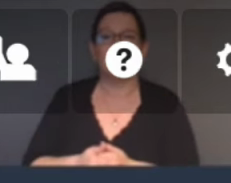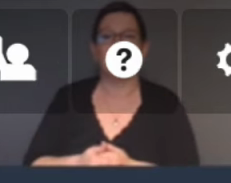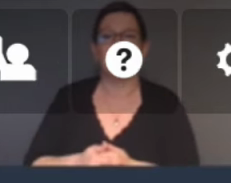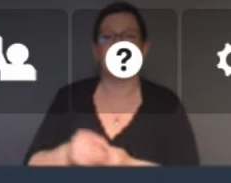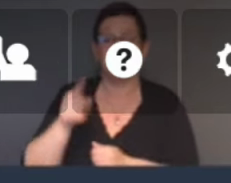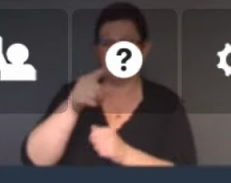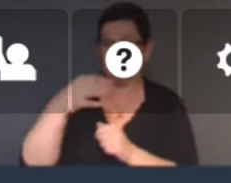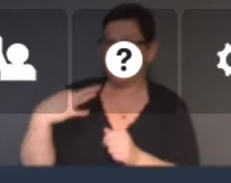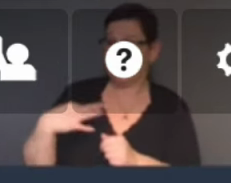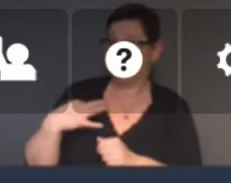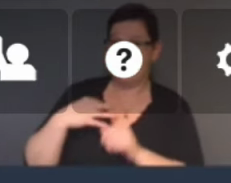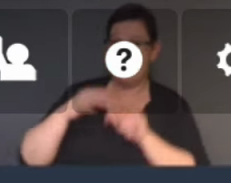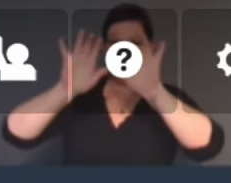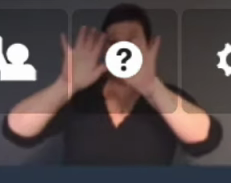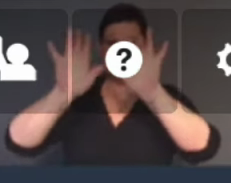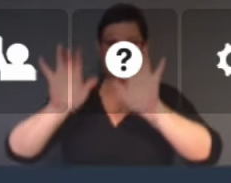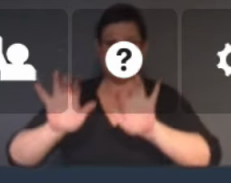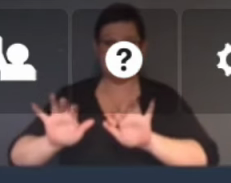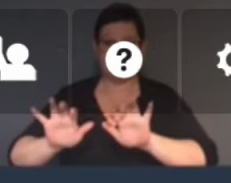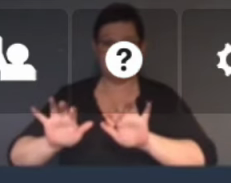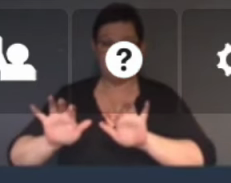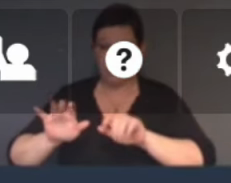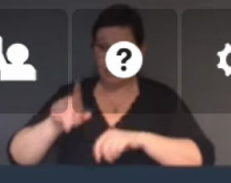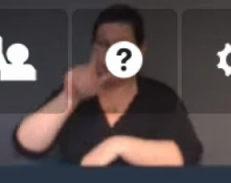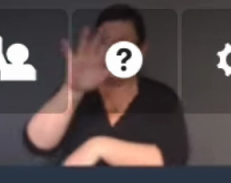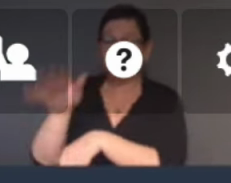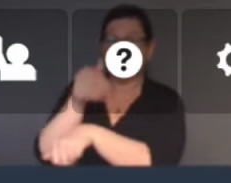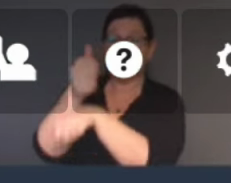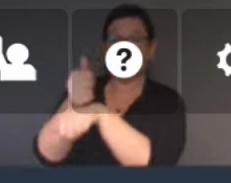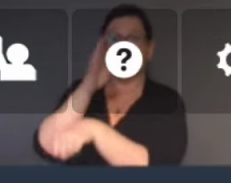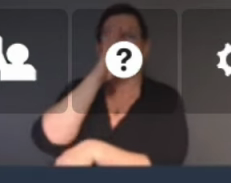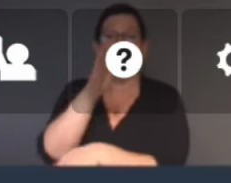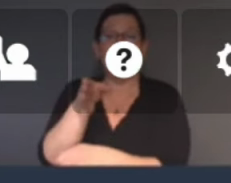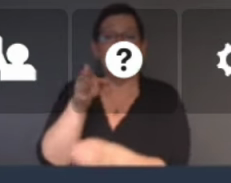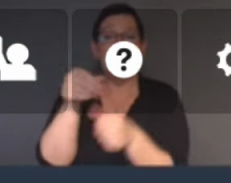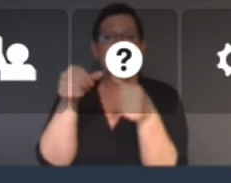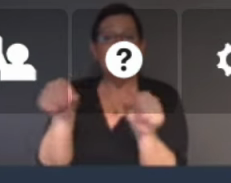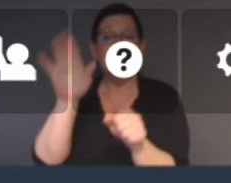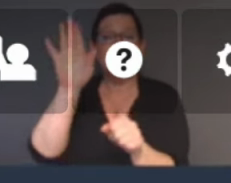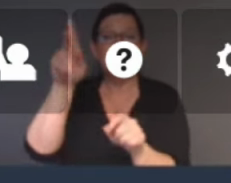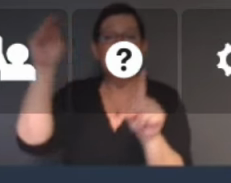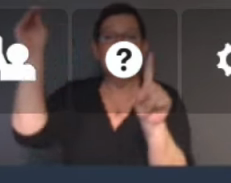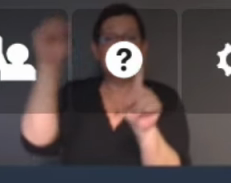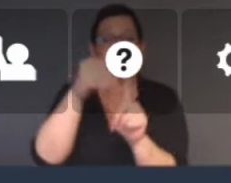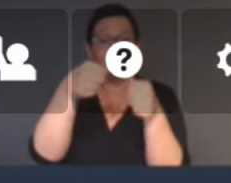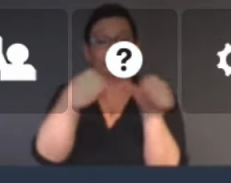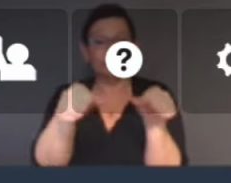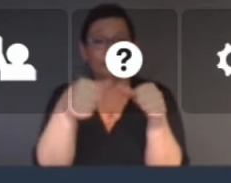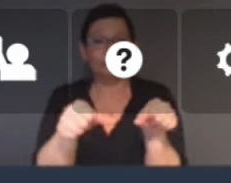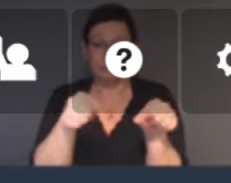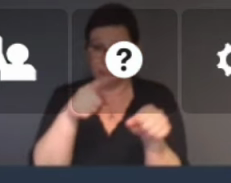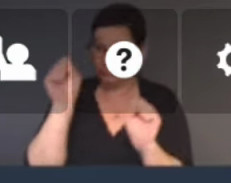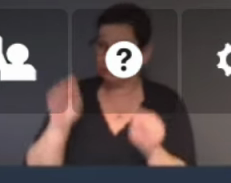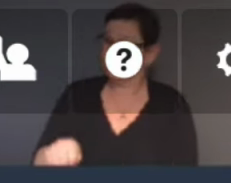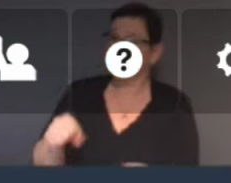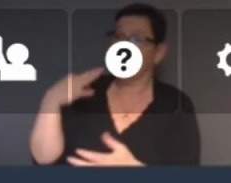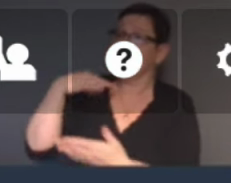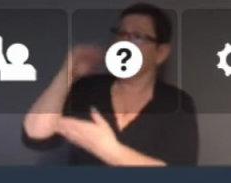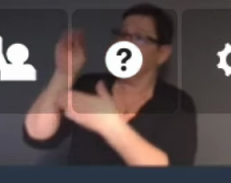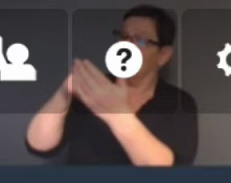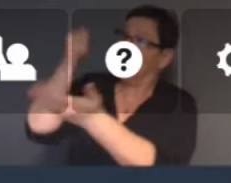days. Please note that in order to use My Account, you must have filed your first tax return with the